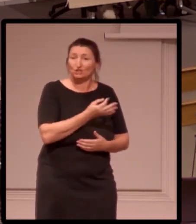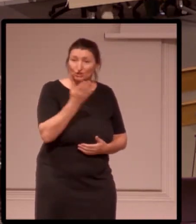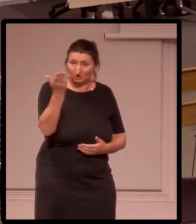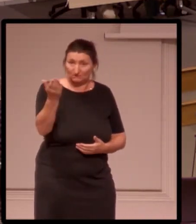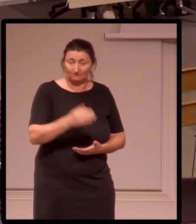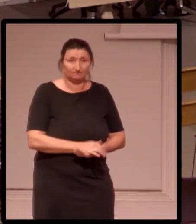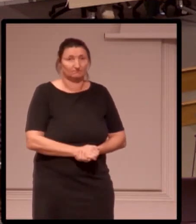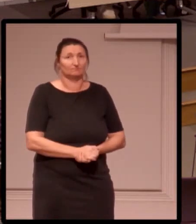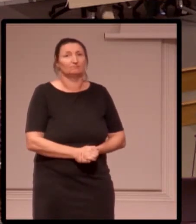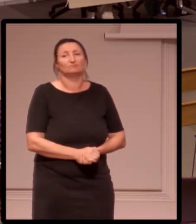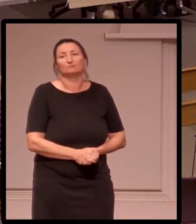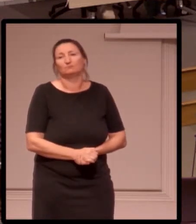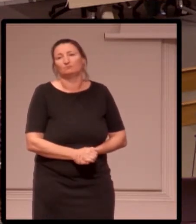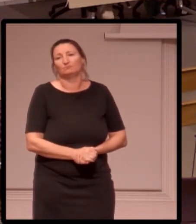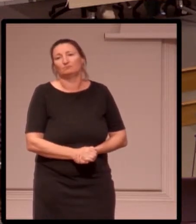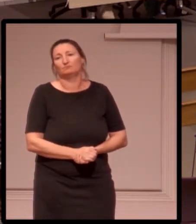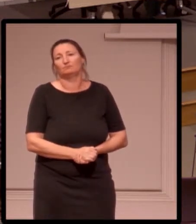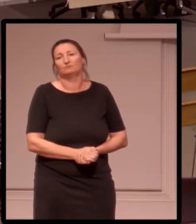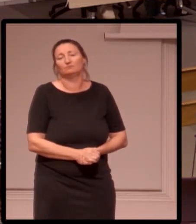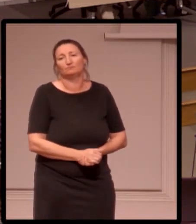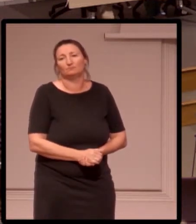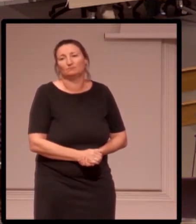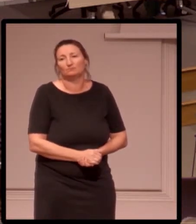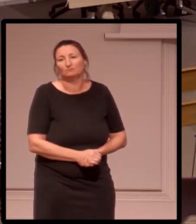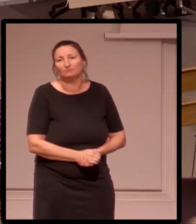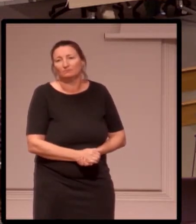audience? Oh, got a question just there.